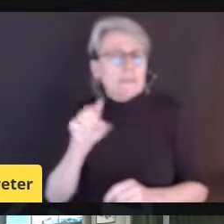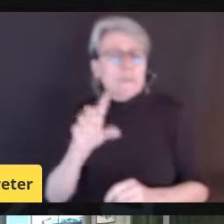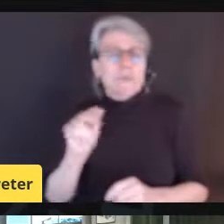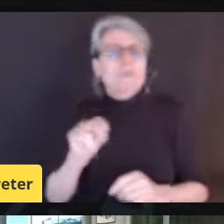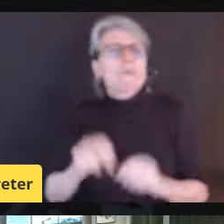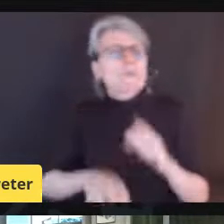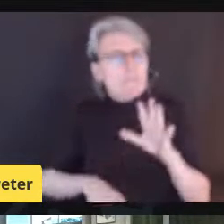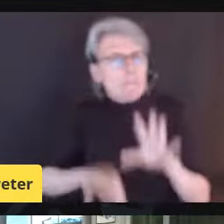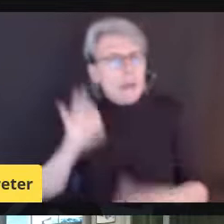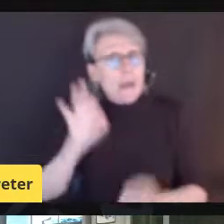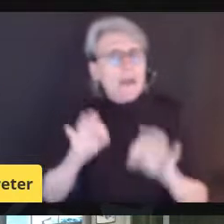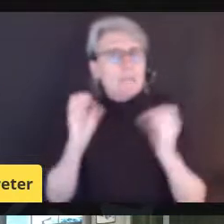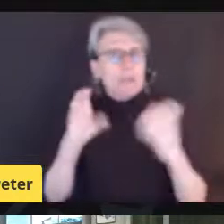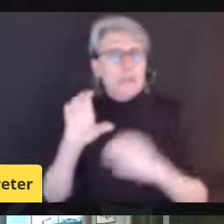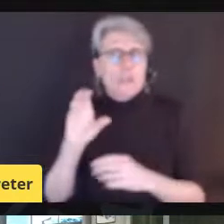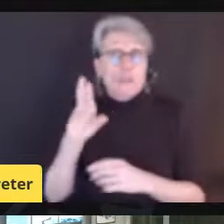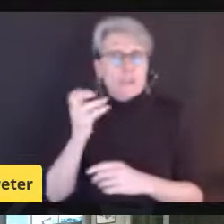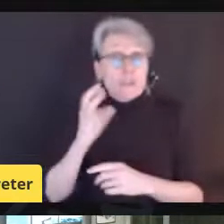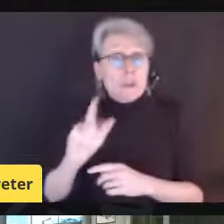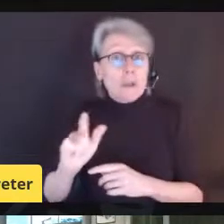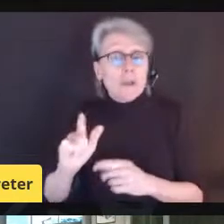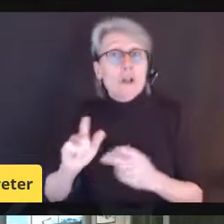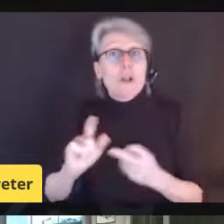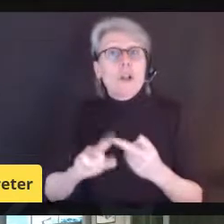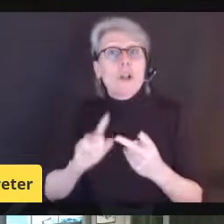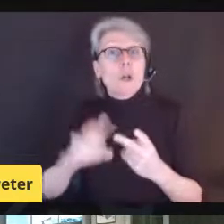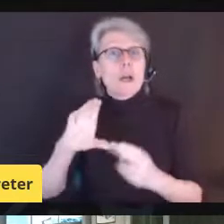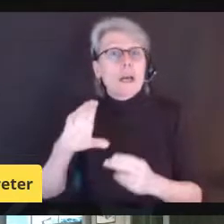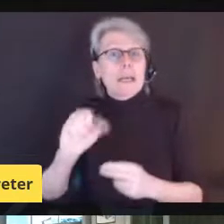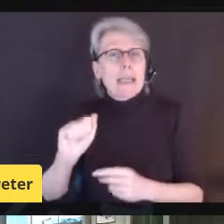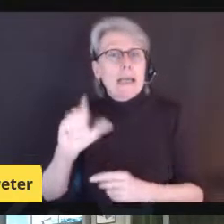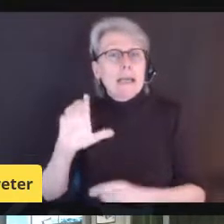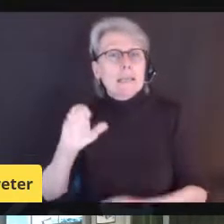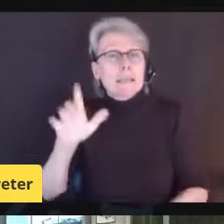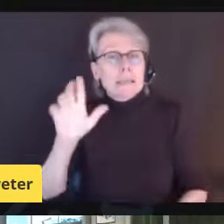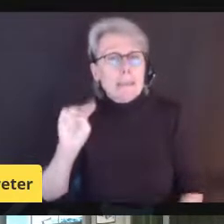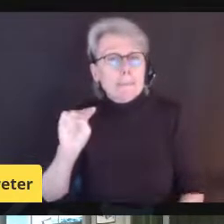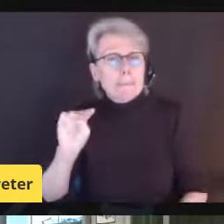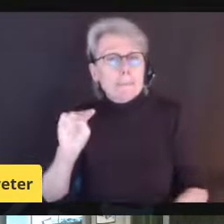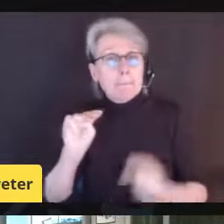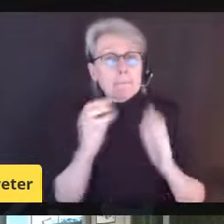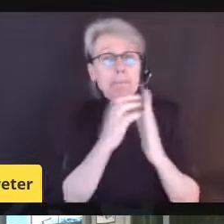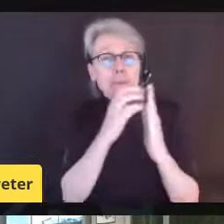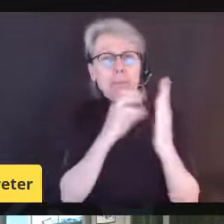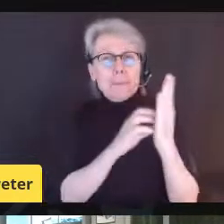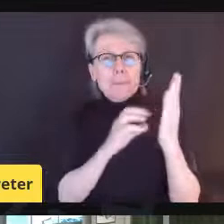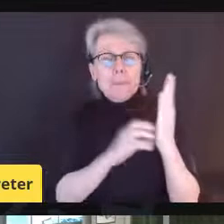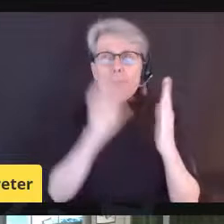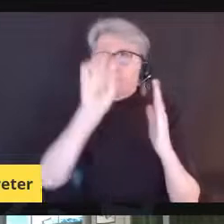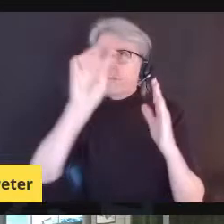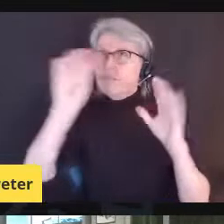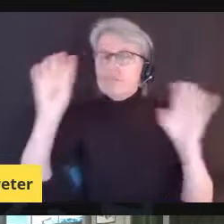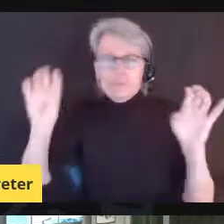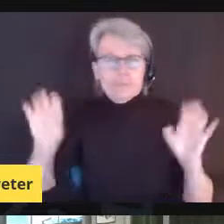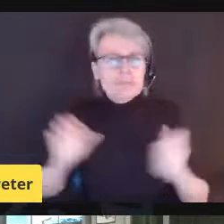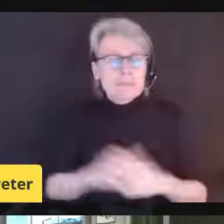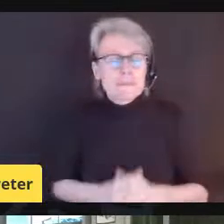like crystals and secondary like calcium deposits in caves. So we're mainly